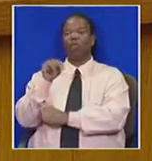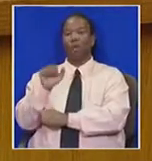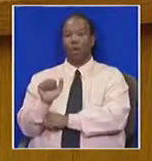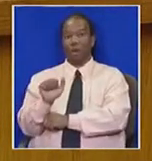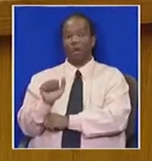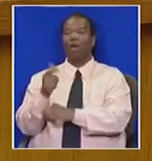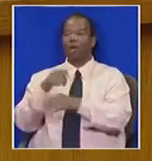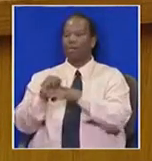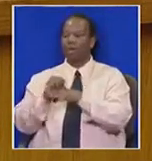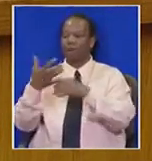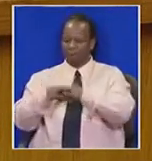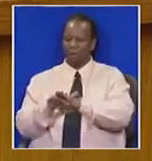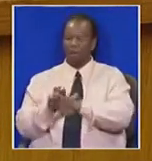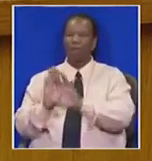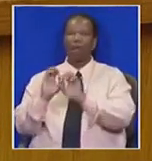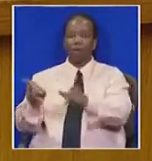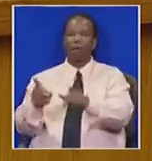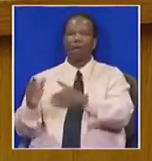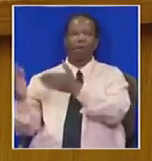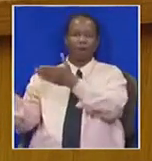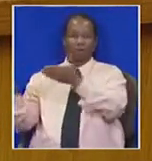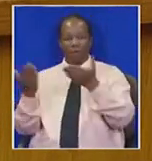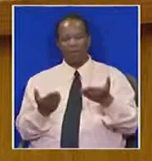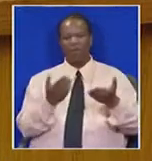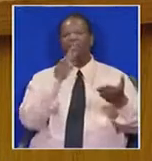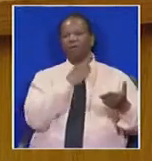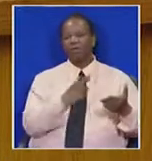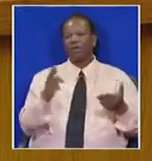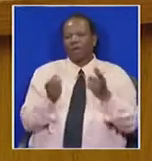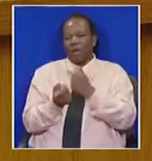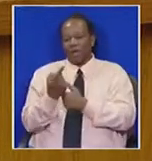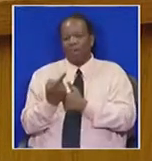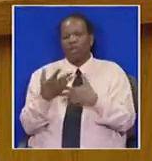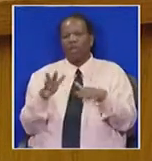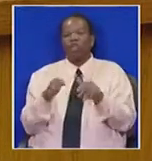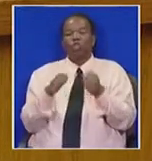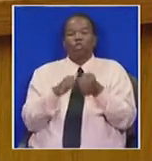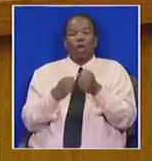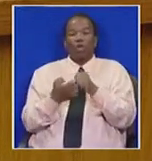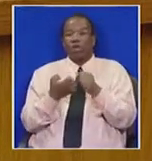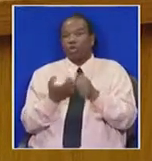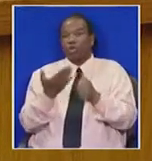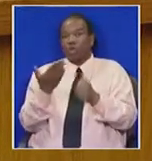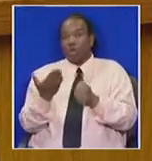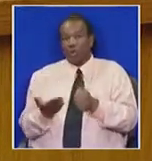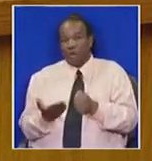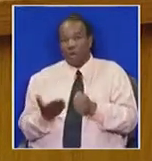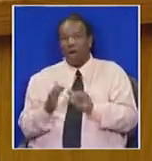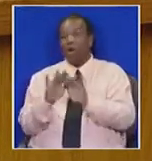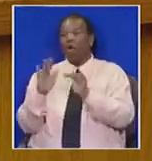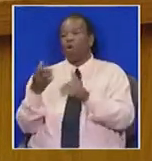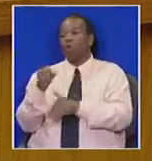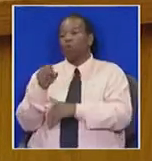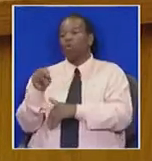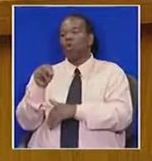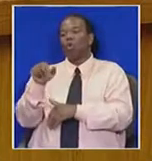I want to immediately bring us back to reality. The challenge and opposition to the implementation of the SONA